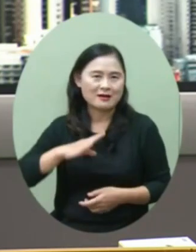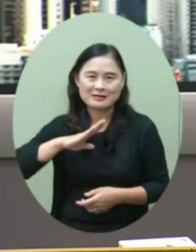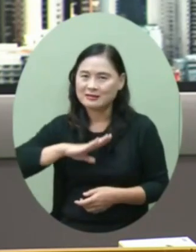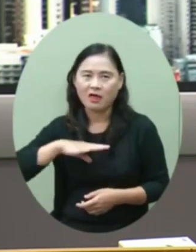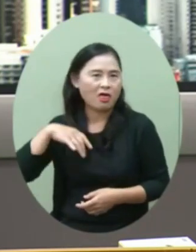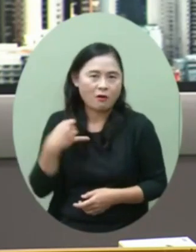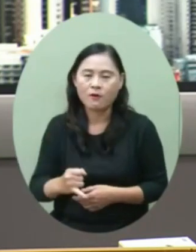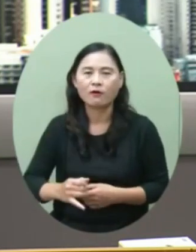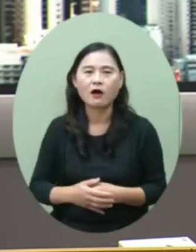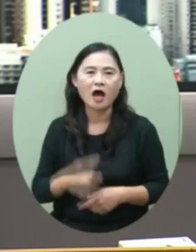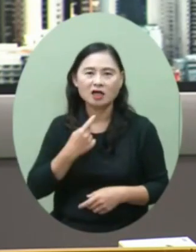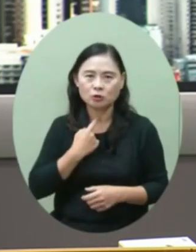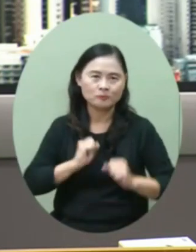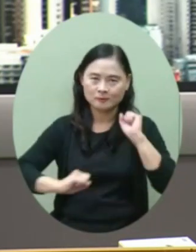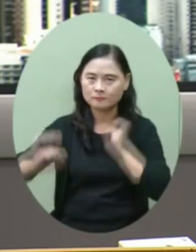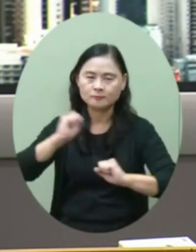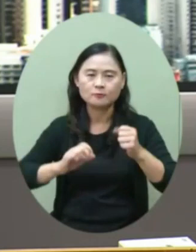we can put it this way: